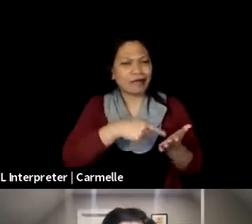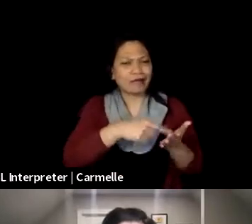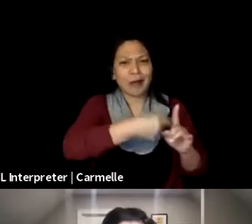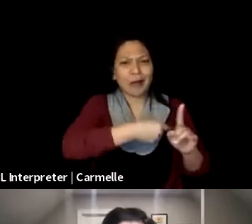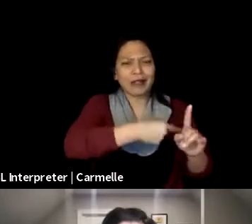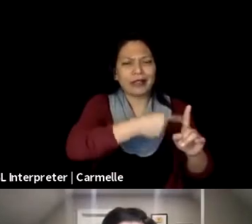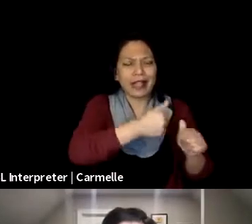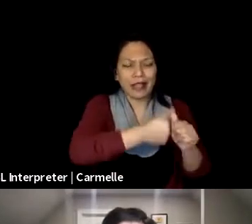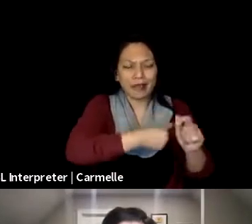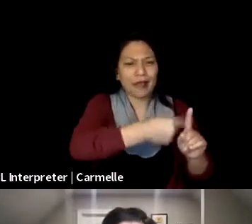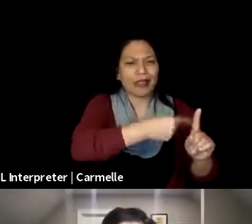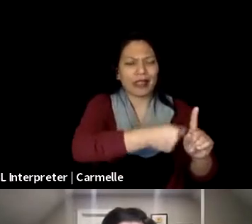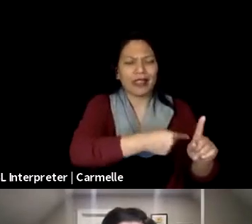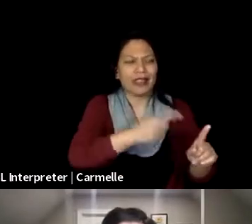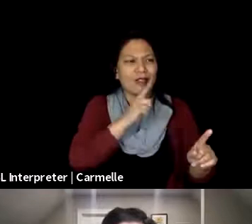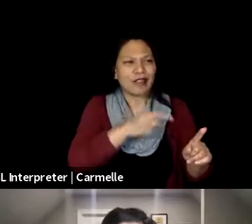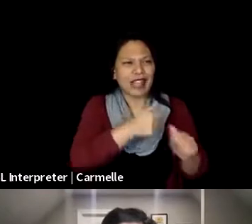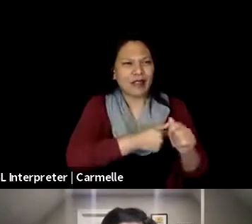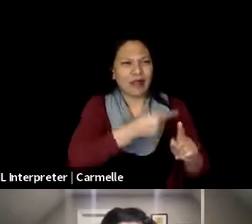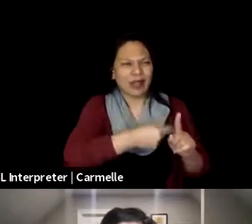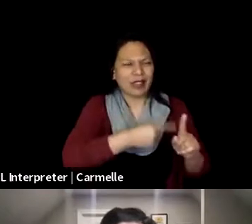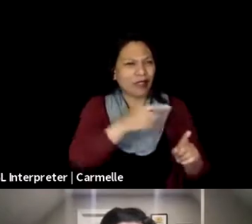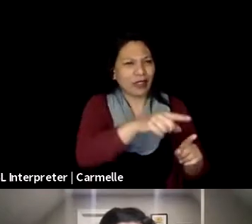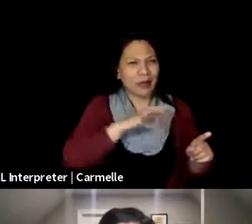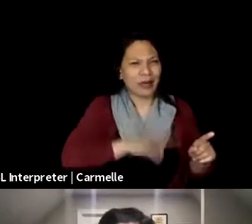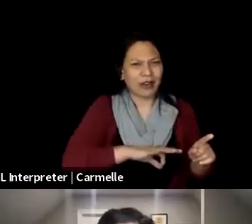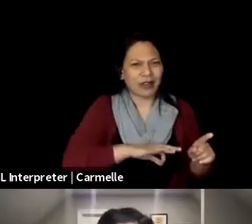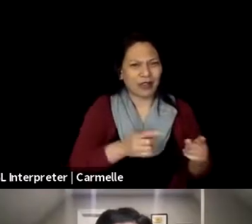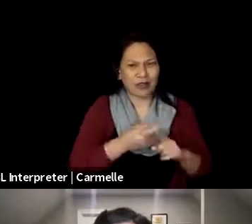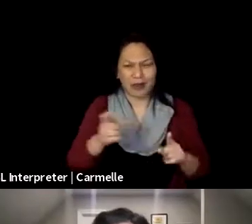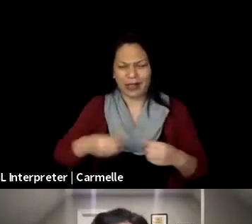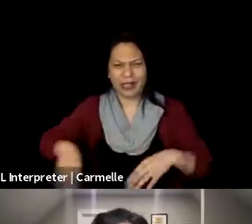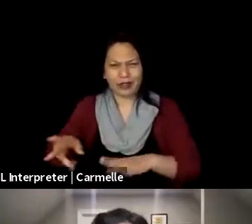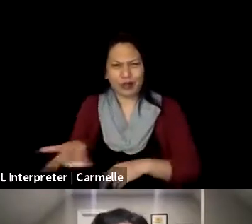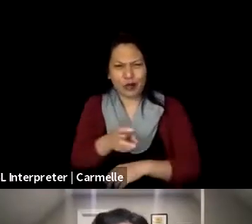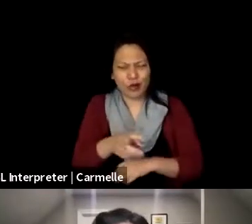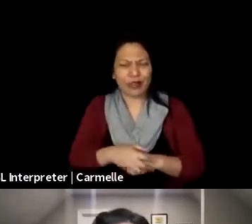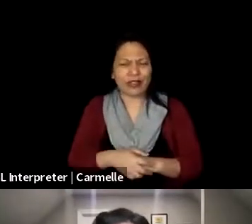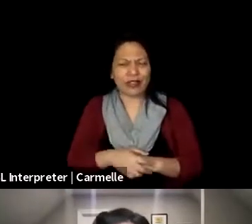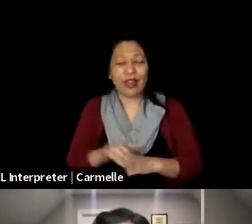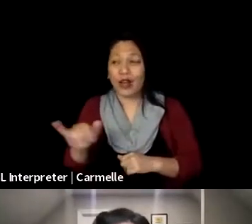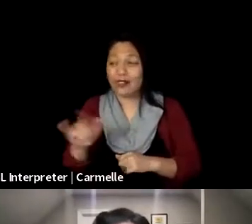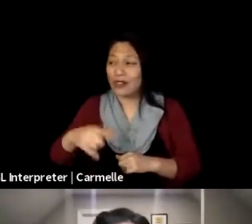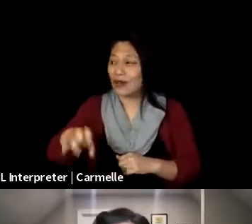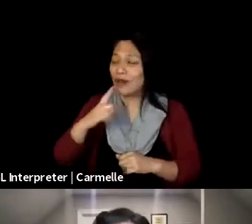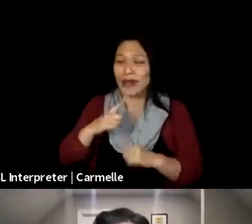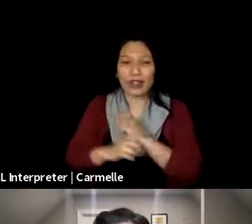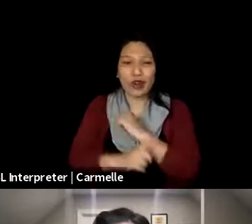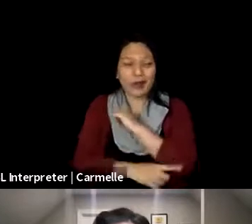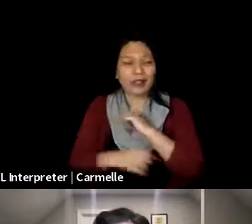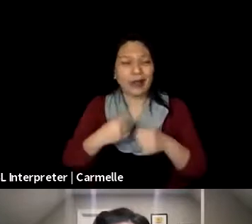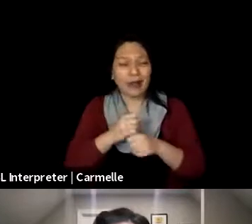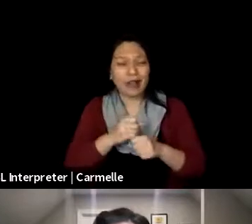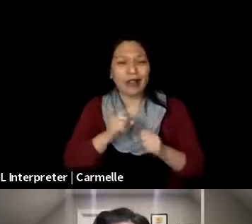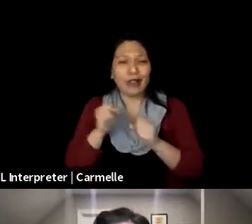of the month. To acknowledge the water that flows through my apartment's pipe, the garbage that I make that ends up in landfill that I